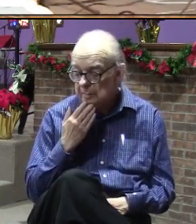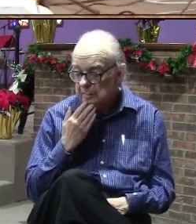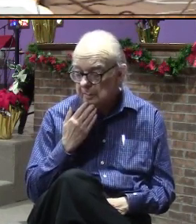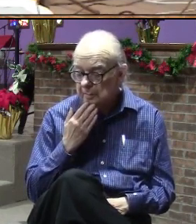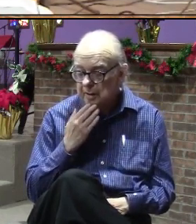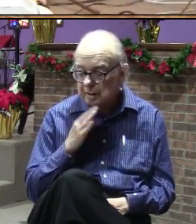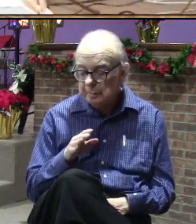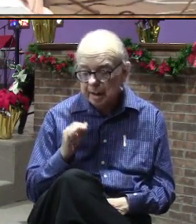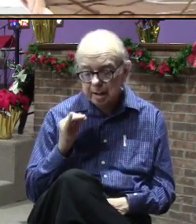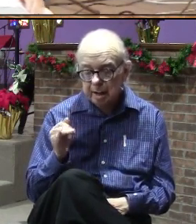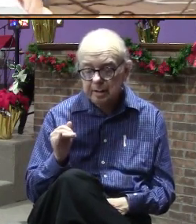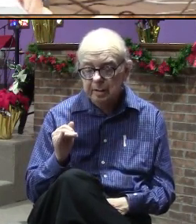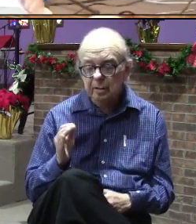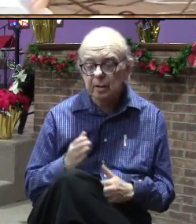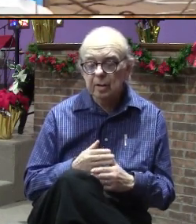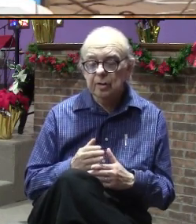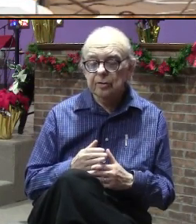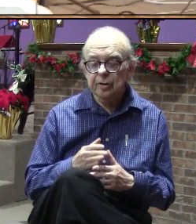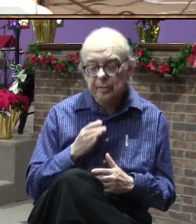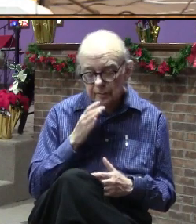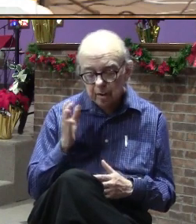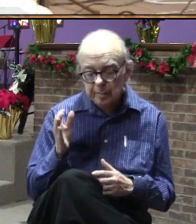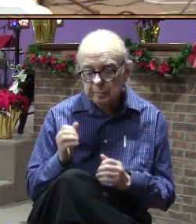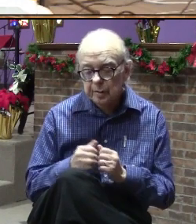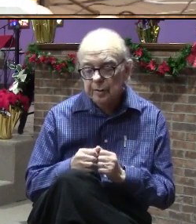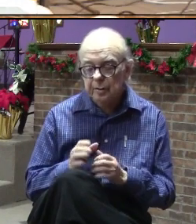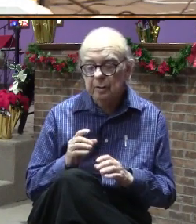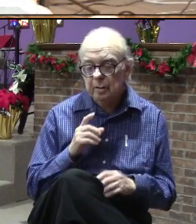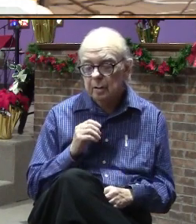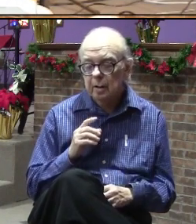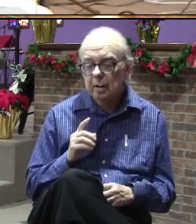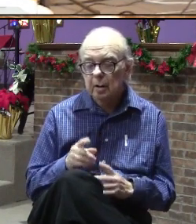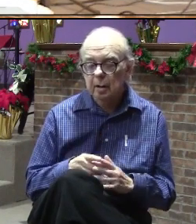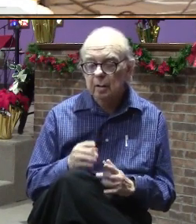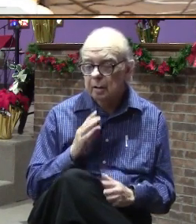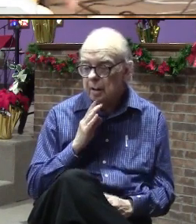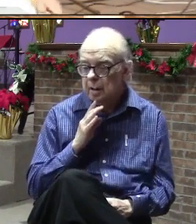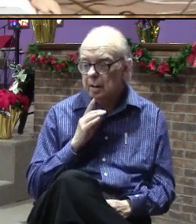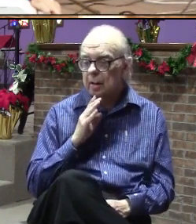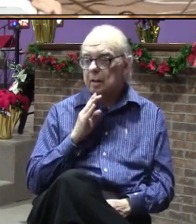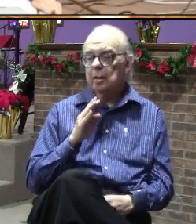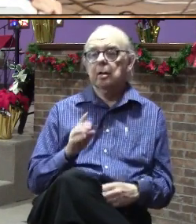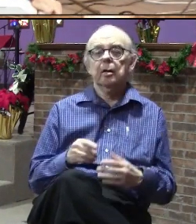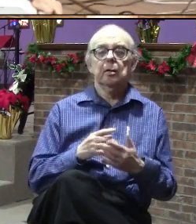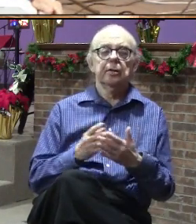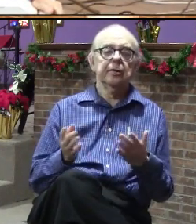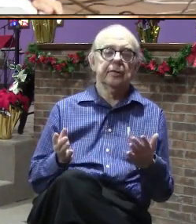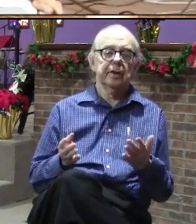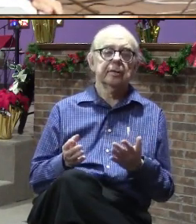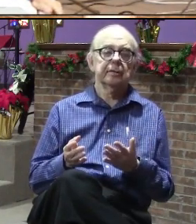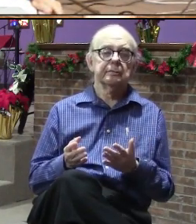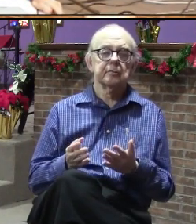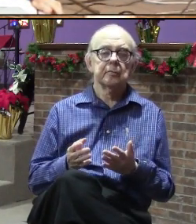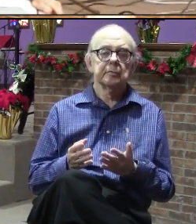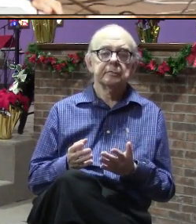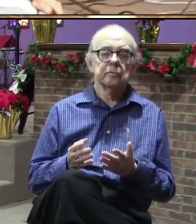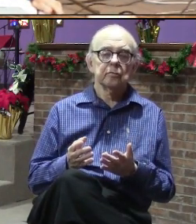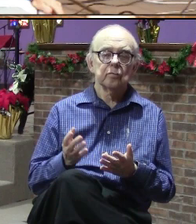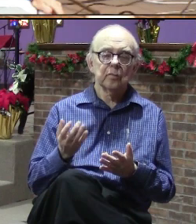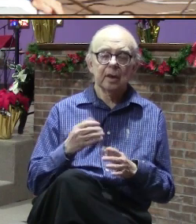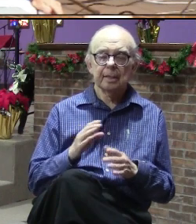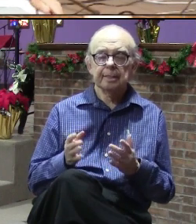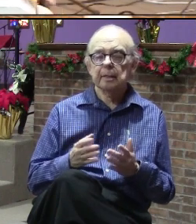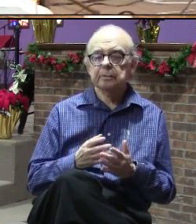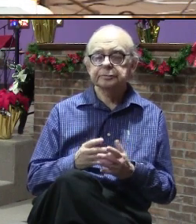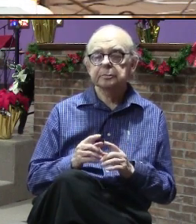share farming with chickens, you know? And then we start talking about the beef and all of the other stuff and whether they did all of these